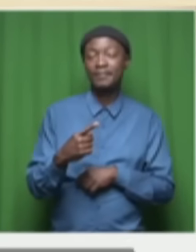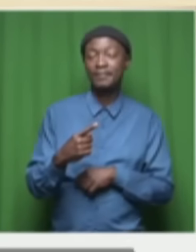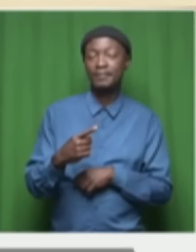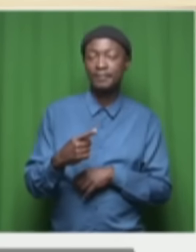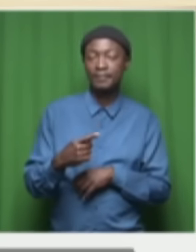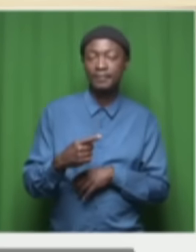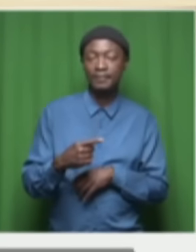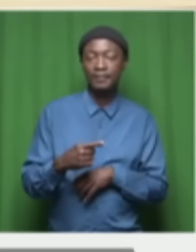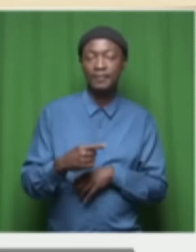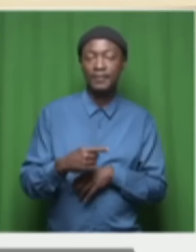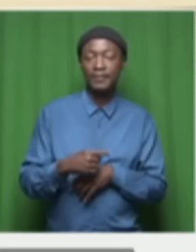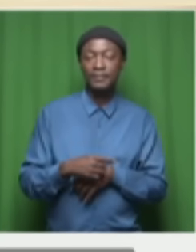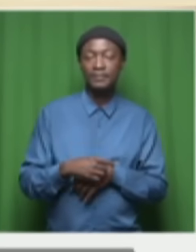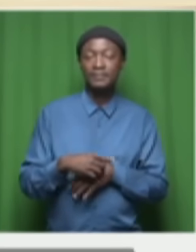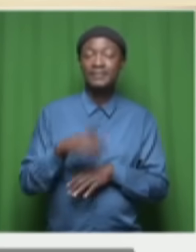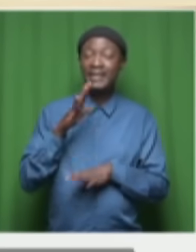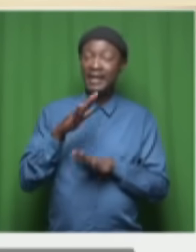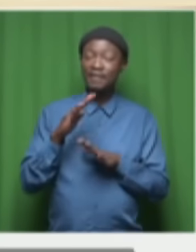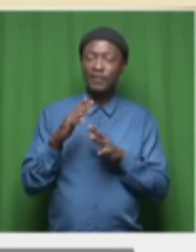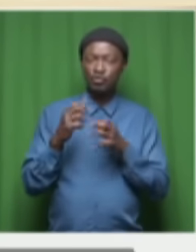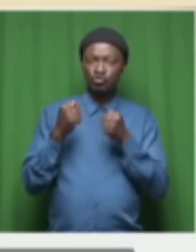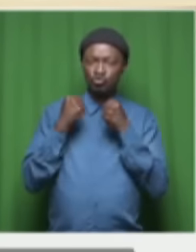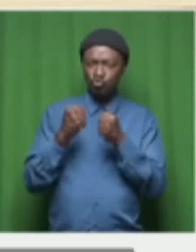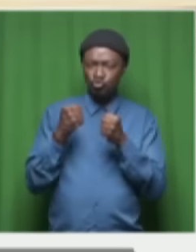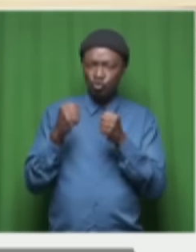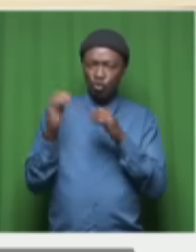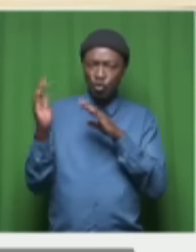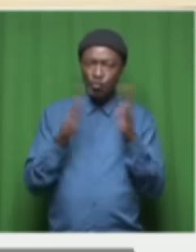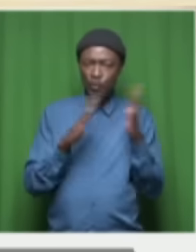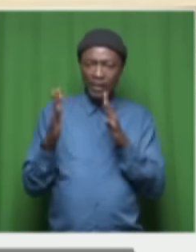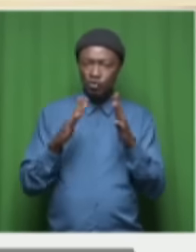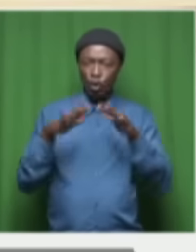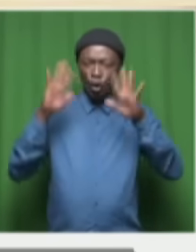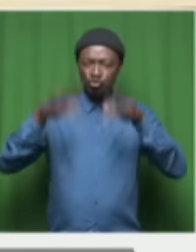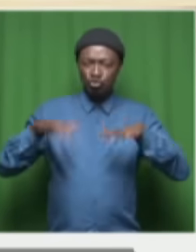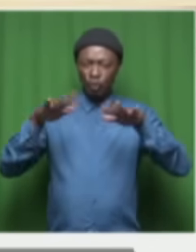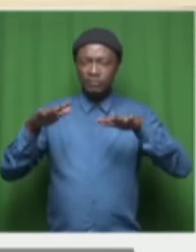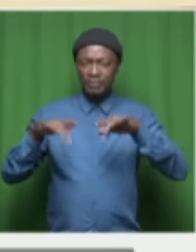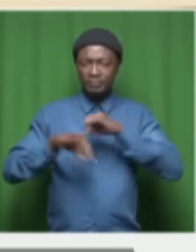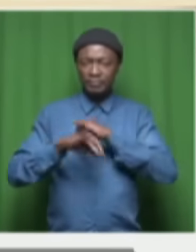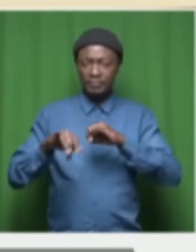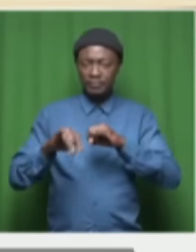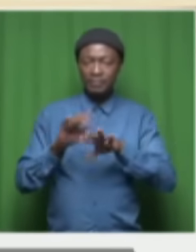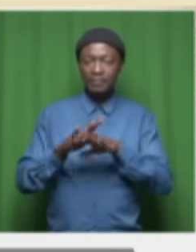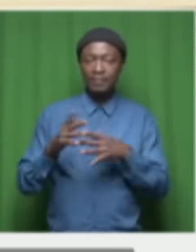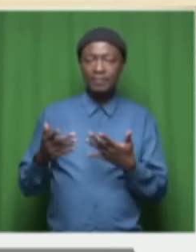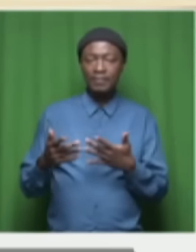the strong winds or storms are approaching, and they have to stay